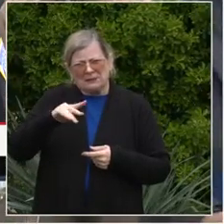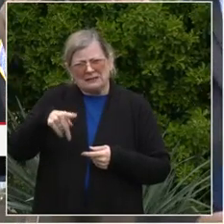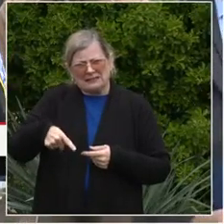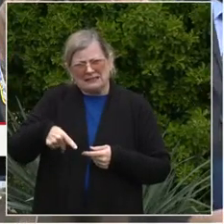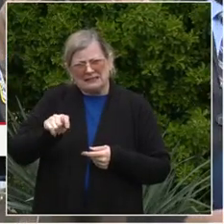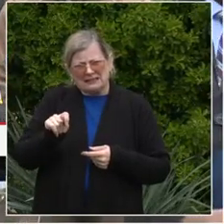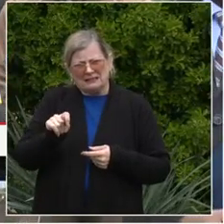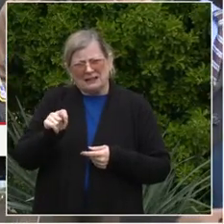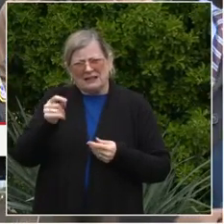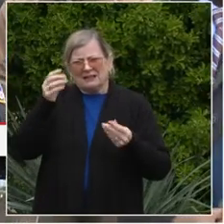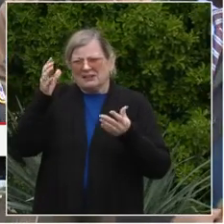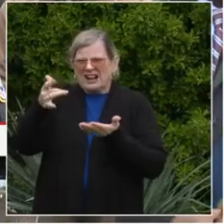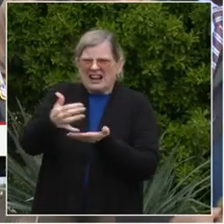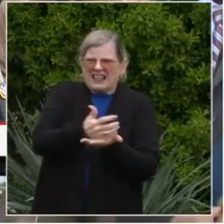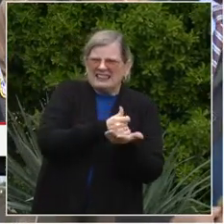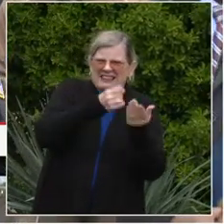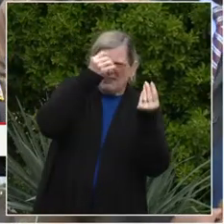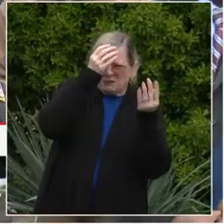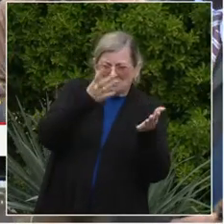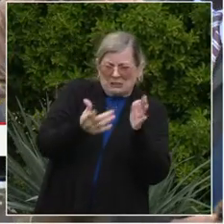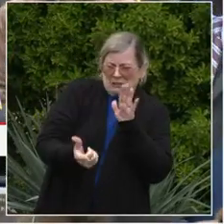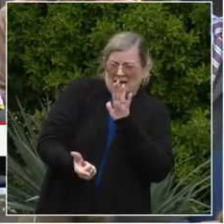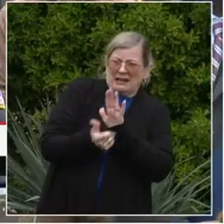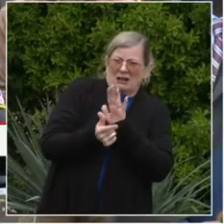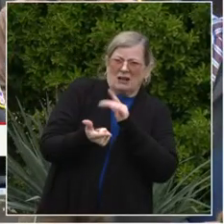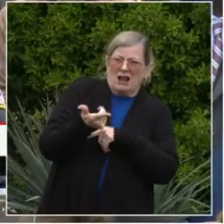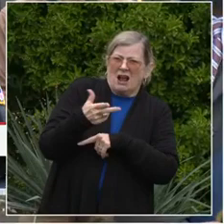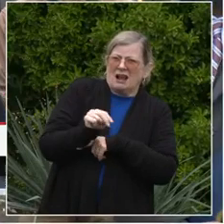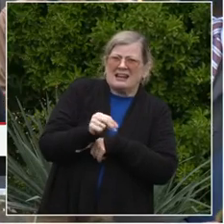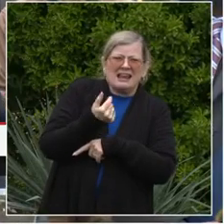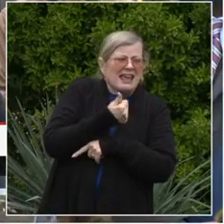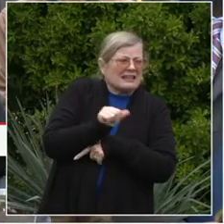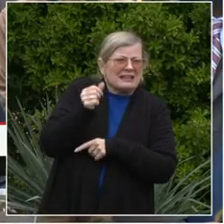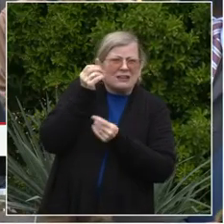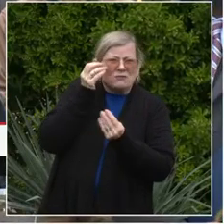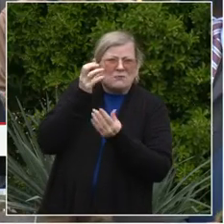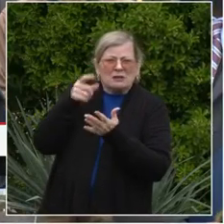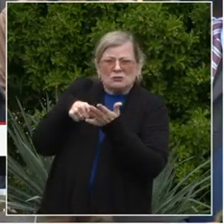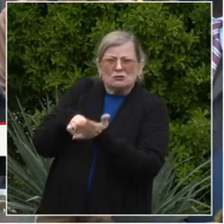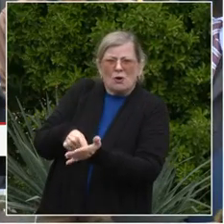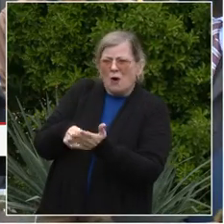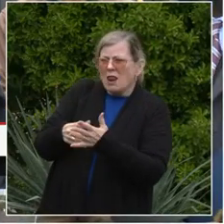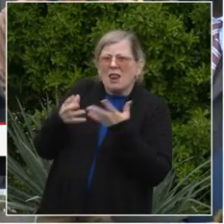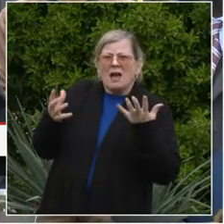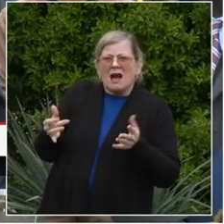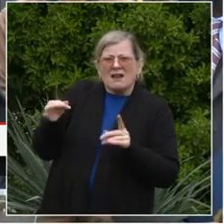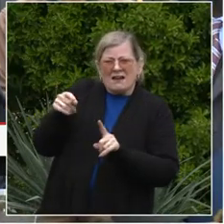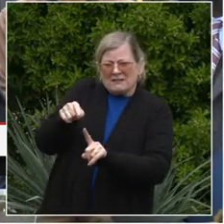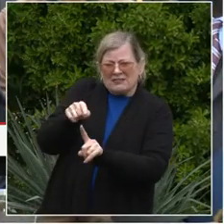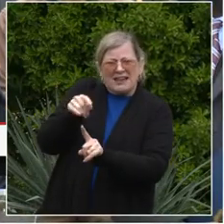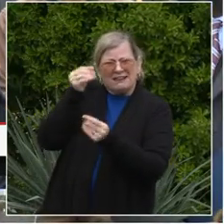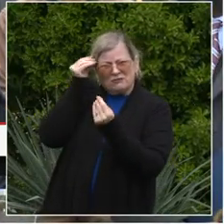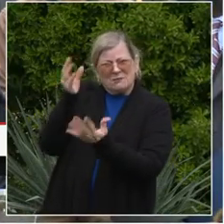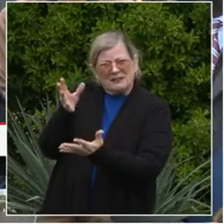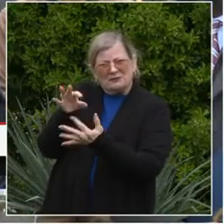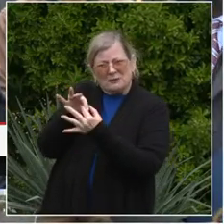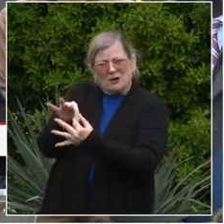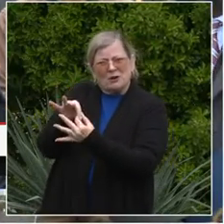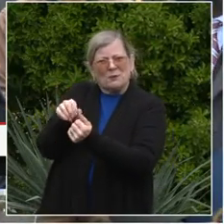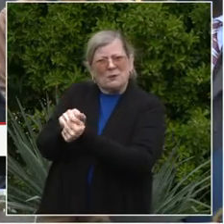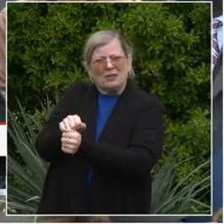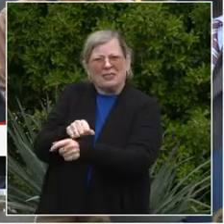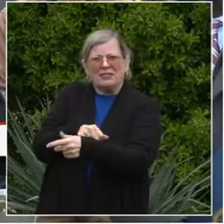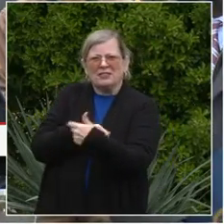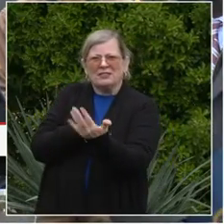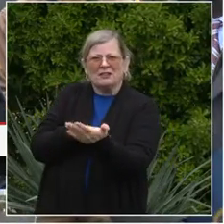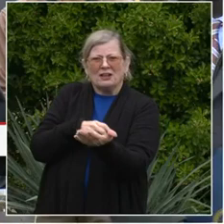captures, is there any information indicating how many of those are associated with a link to